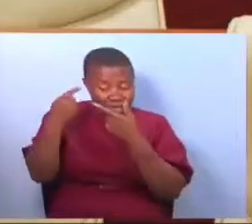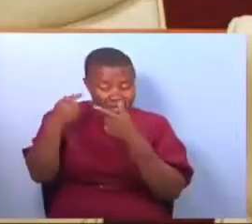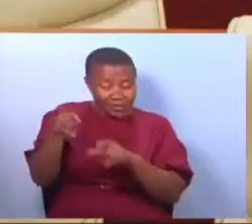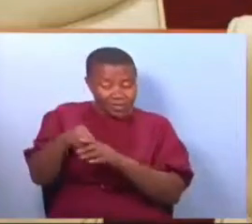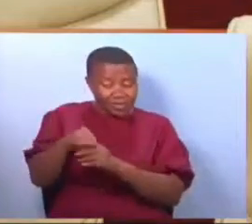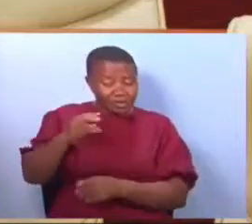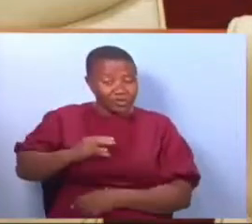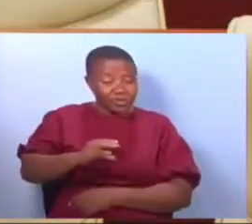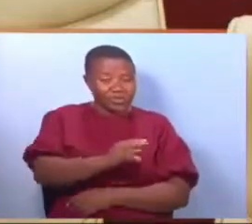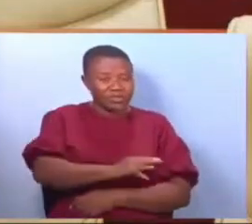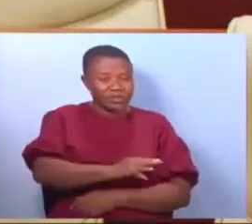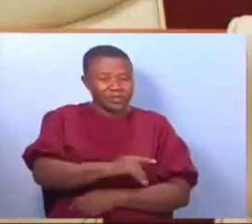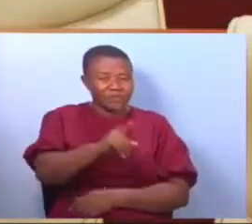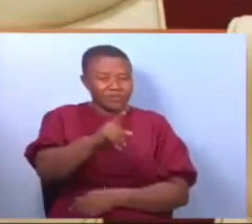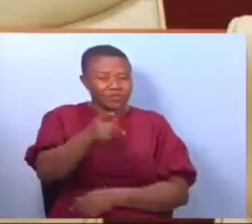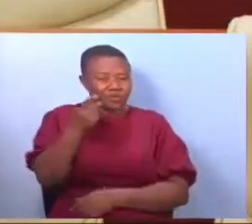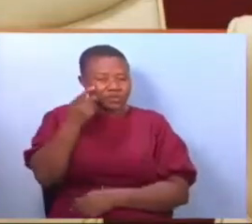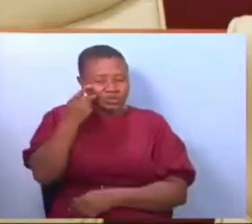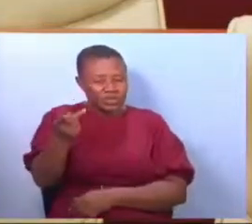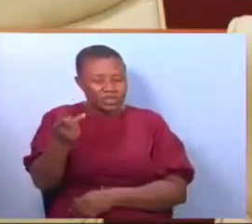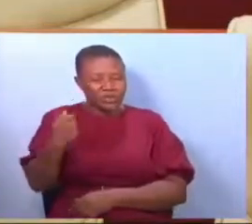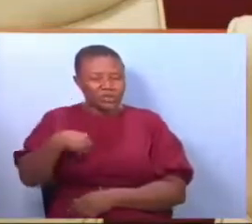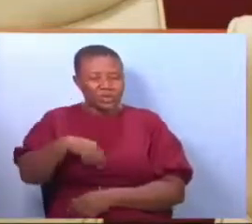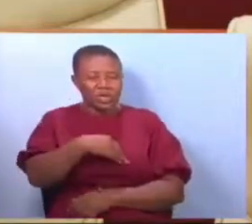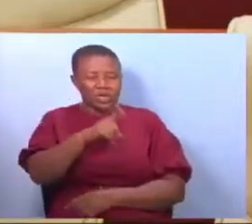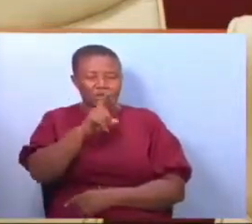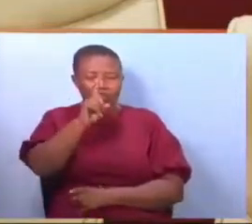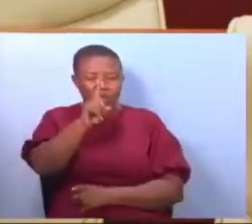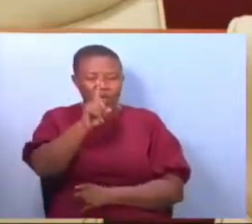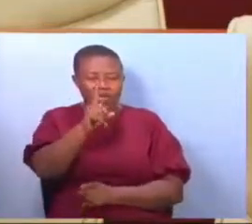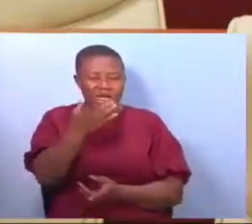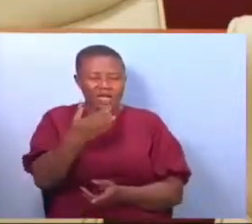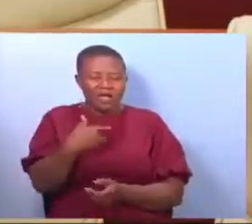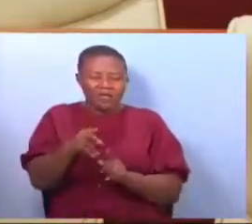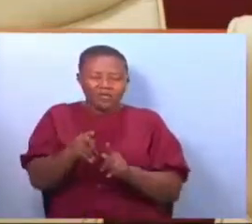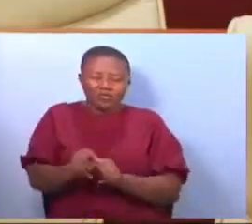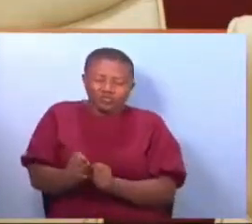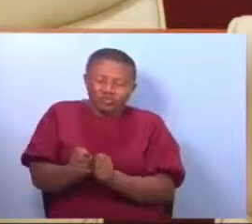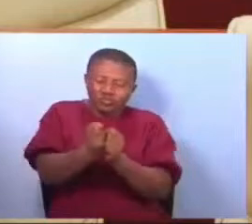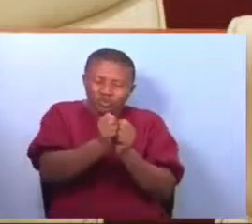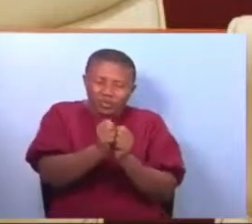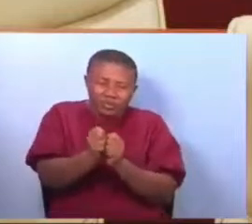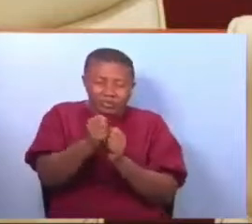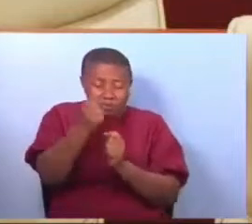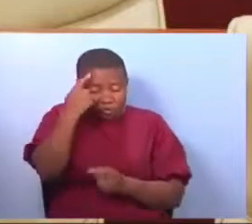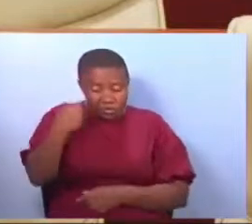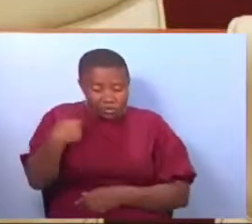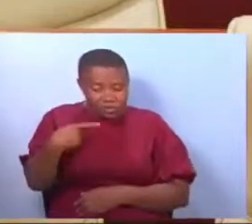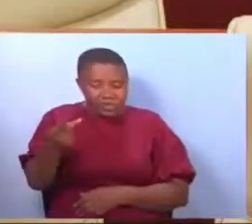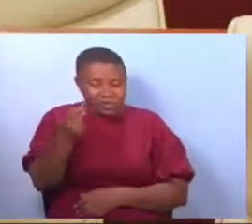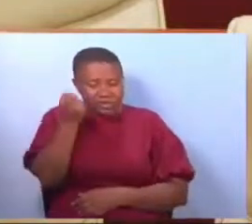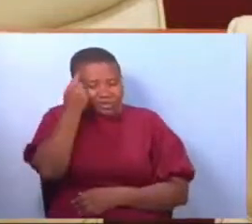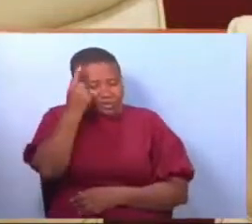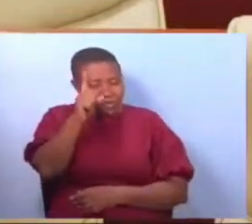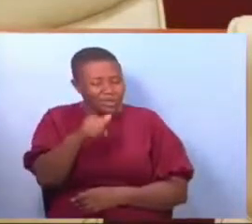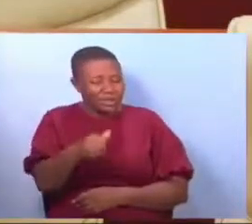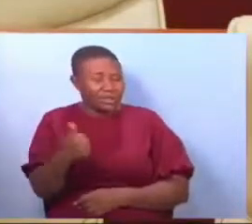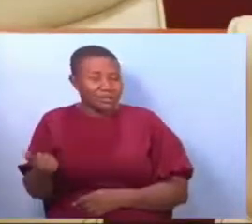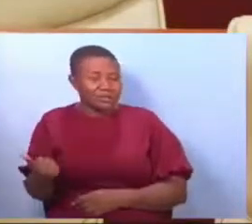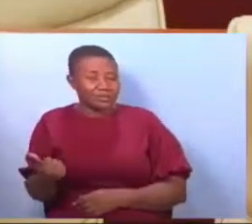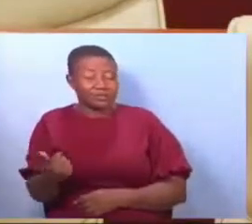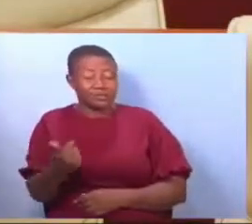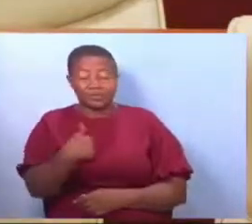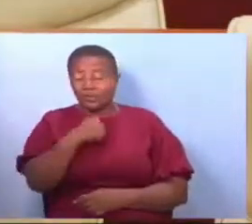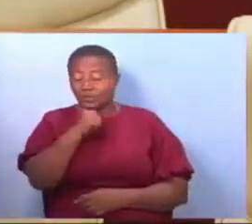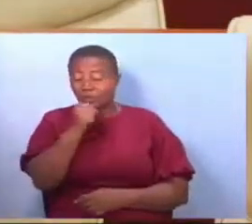you realize that there was that harmony because we understood each other. We knew what we were all about. I am not surprised